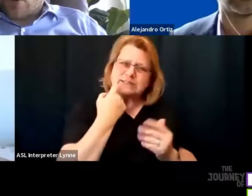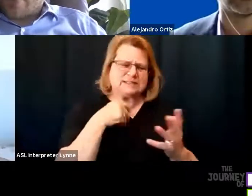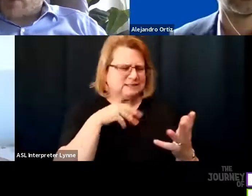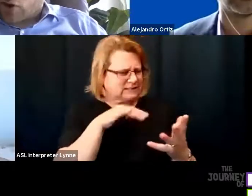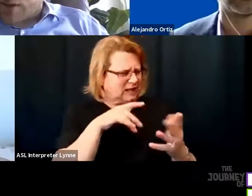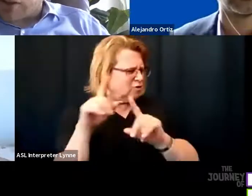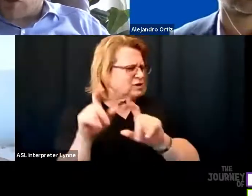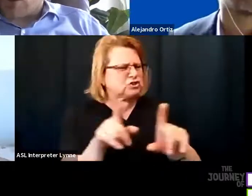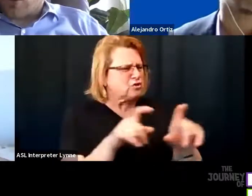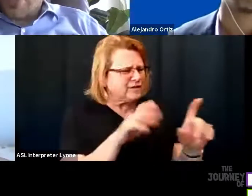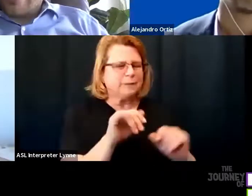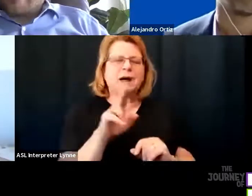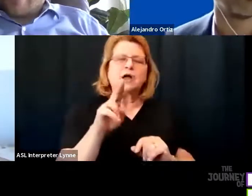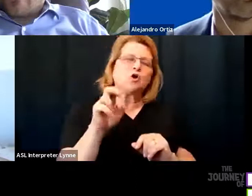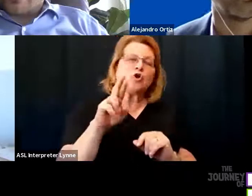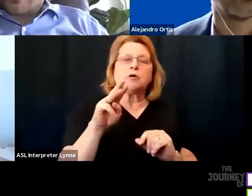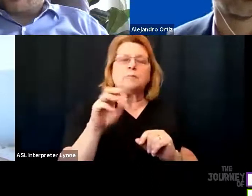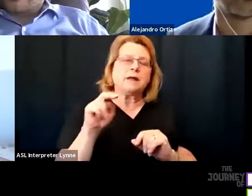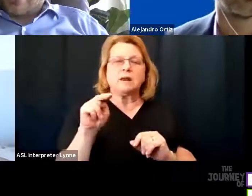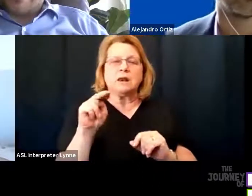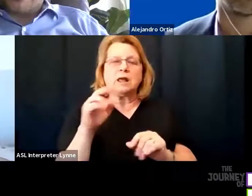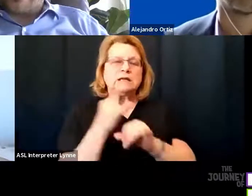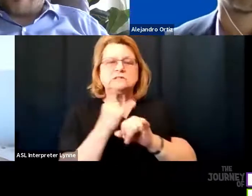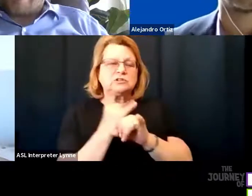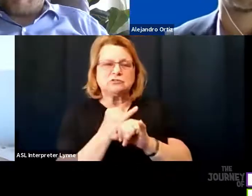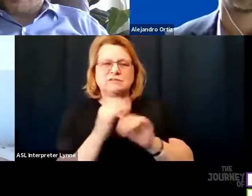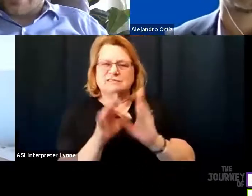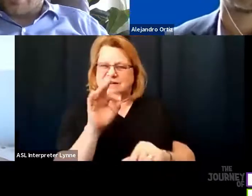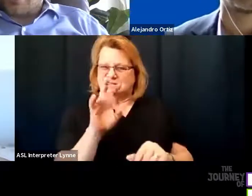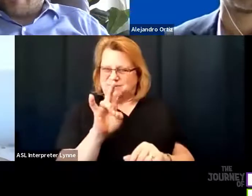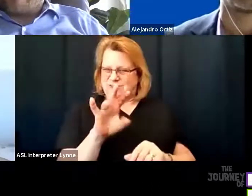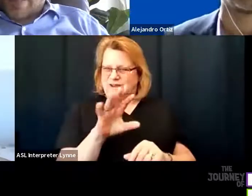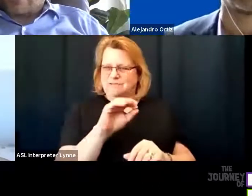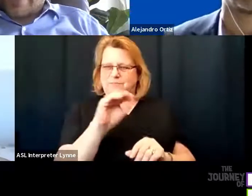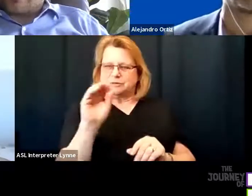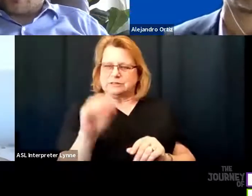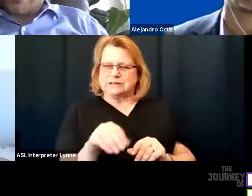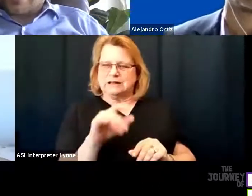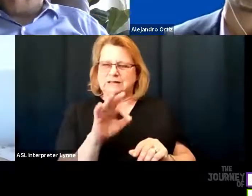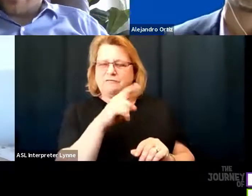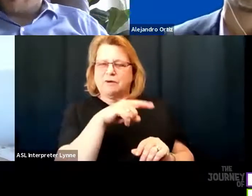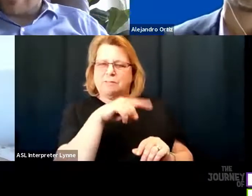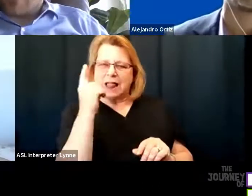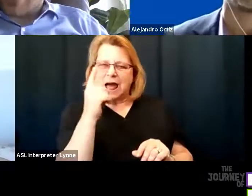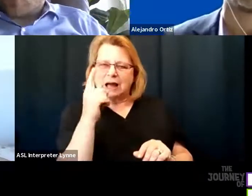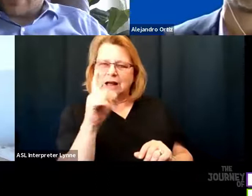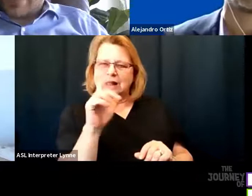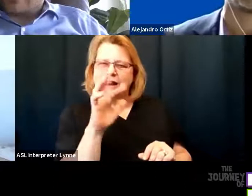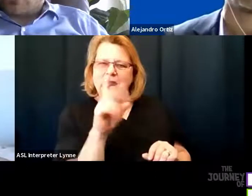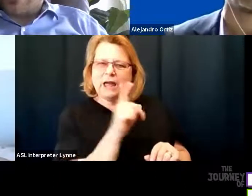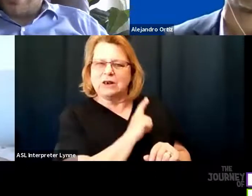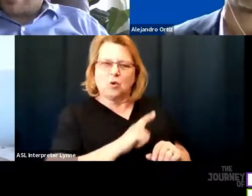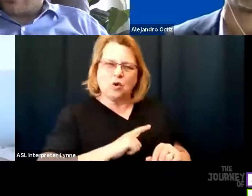survey by the Urban Institute that found it was something like 75% of Black landlords, about 70% of